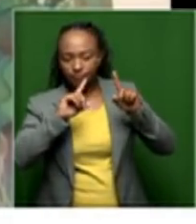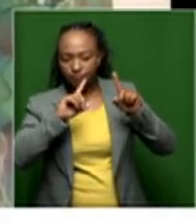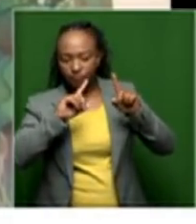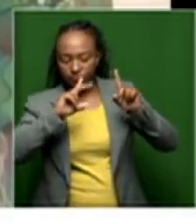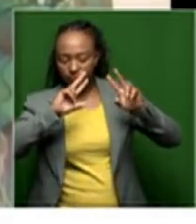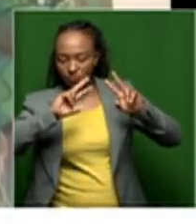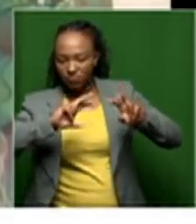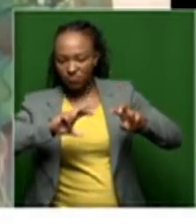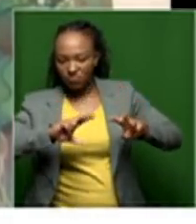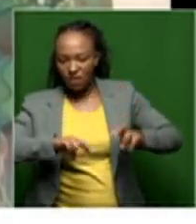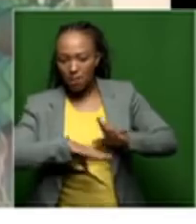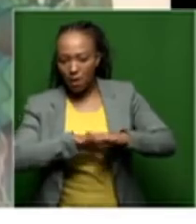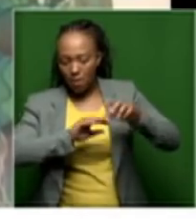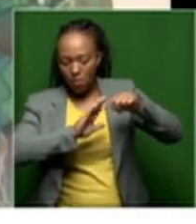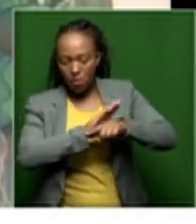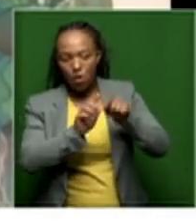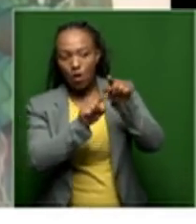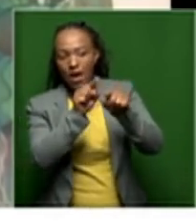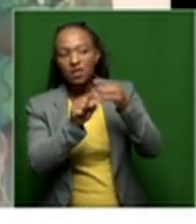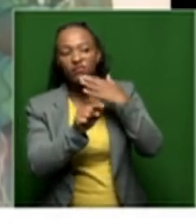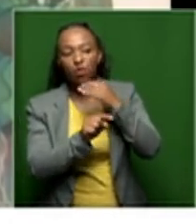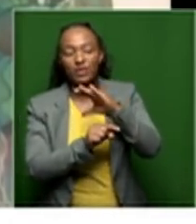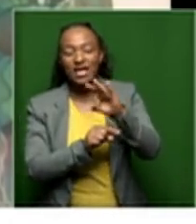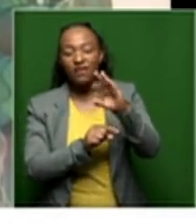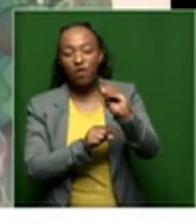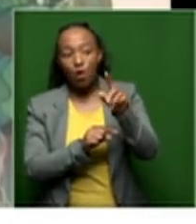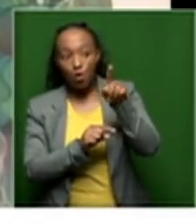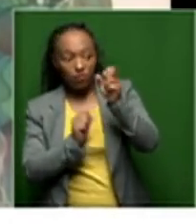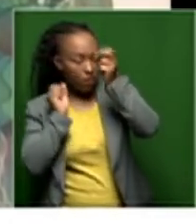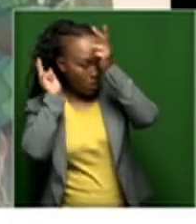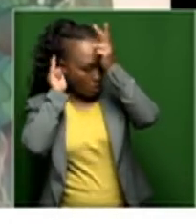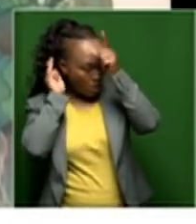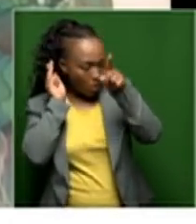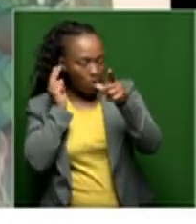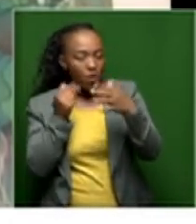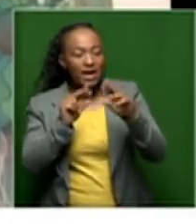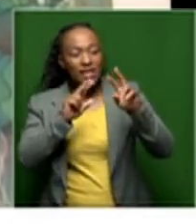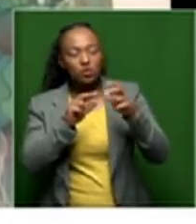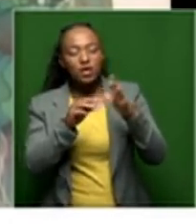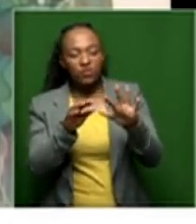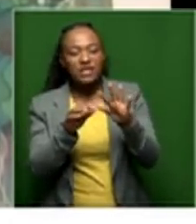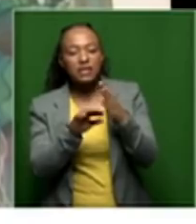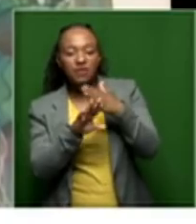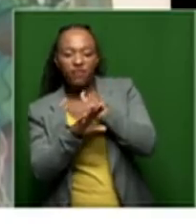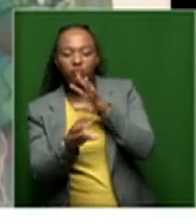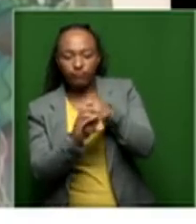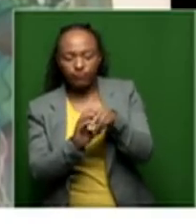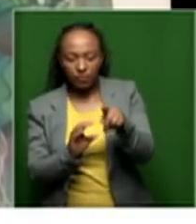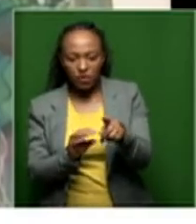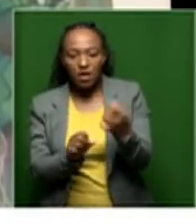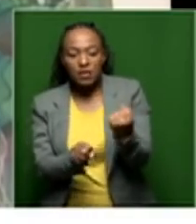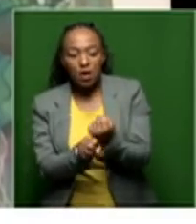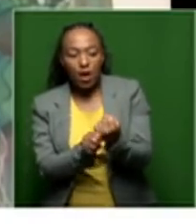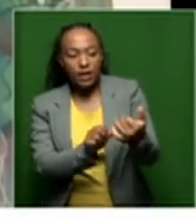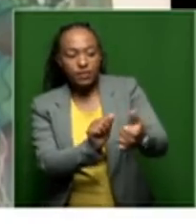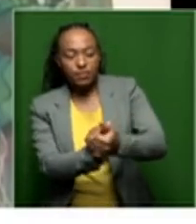their investigation into the allegations around the CFO, because it was a matter that we are dealing with. So the cooperation